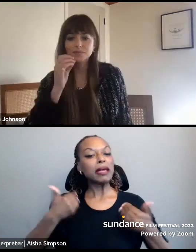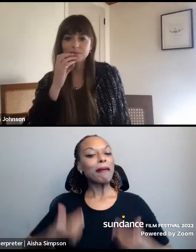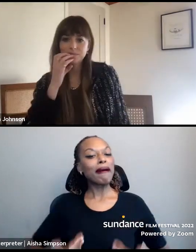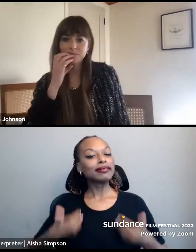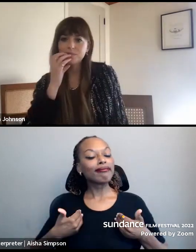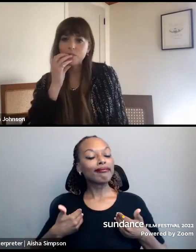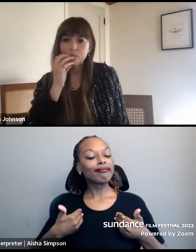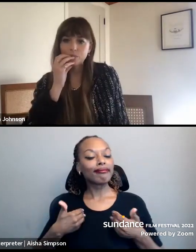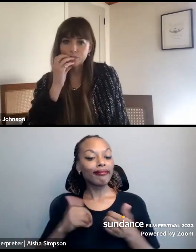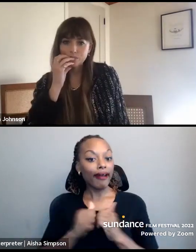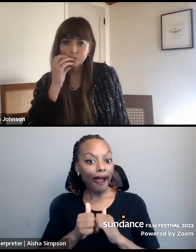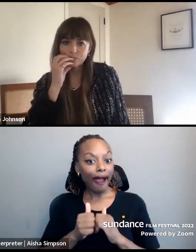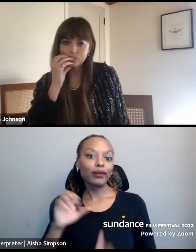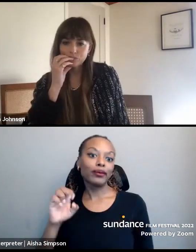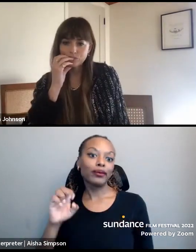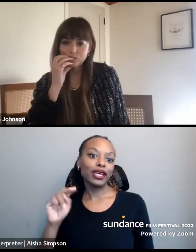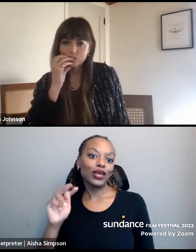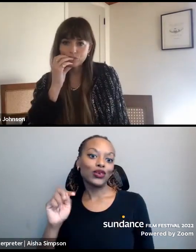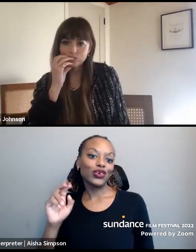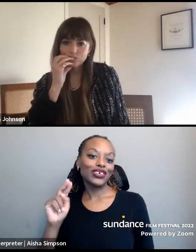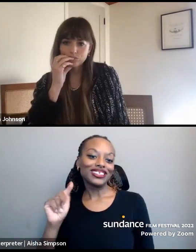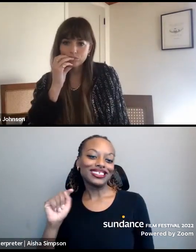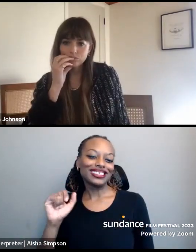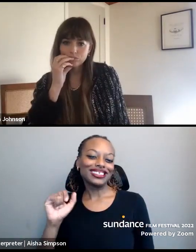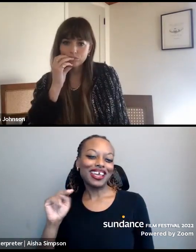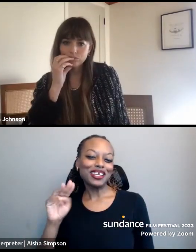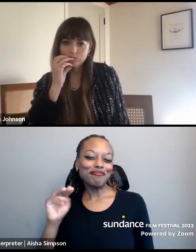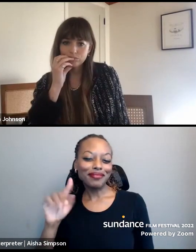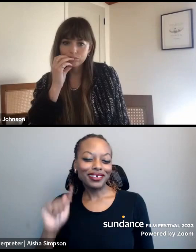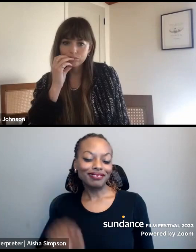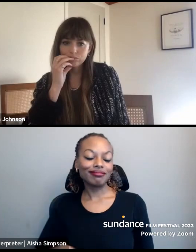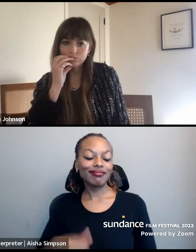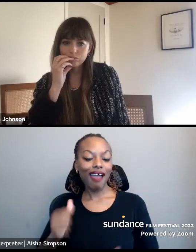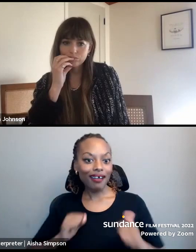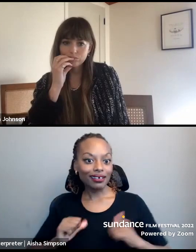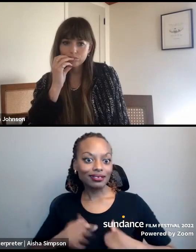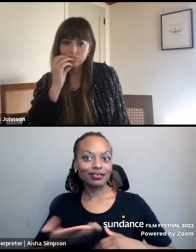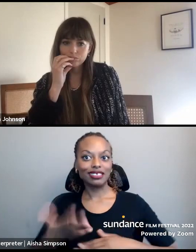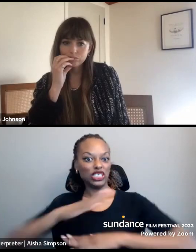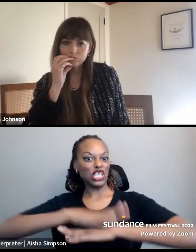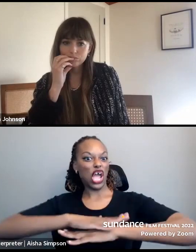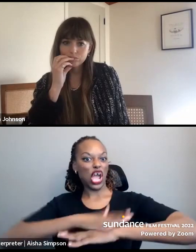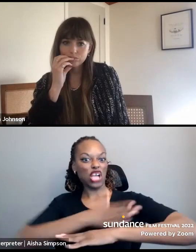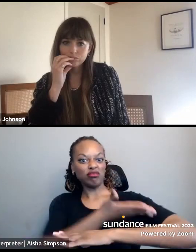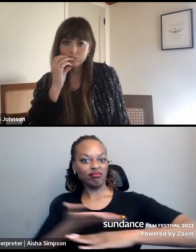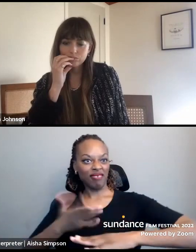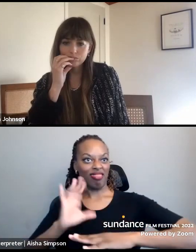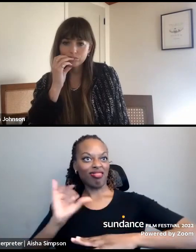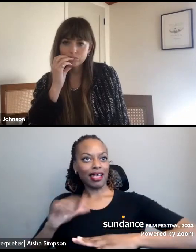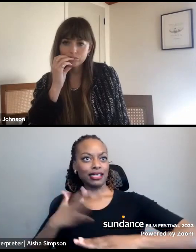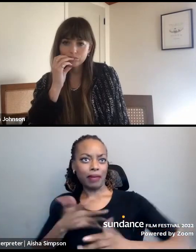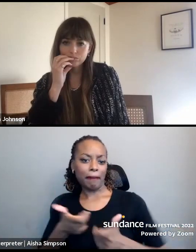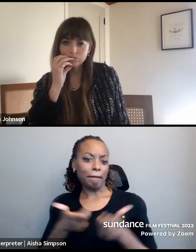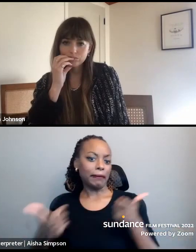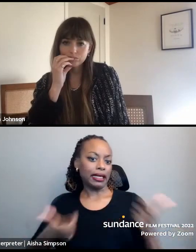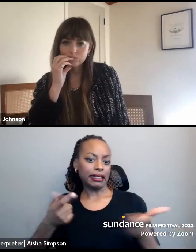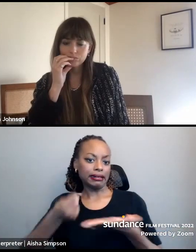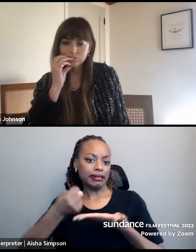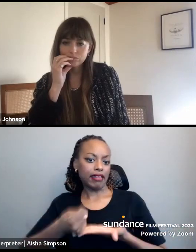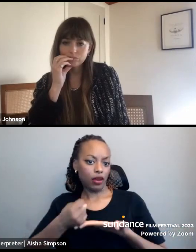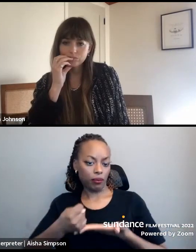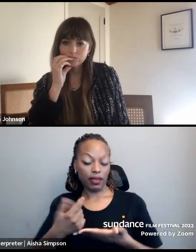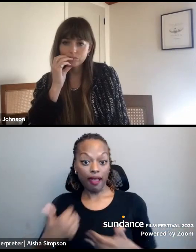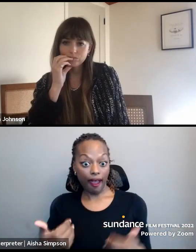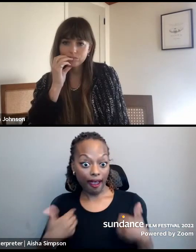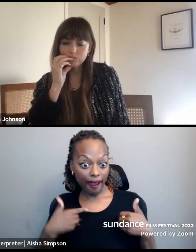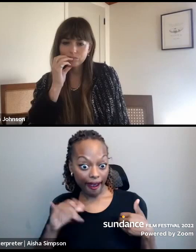was stage, that was, that's my biggest therapy. So, I'm very grateful to know and have that, because if I did